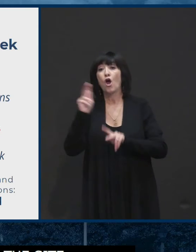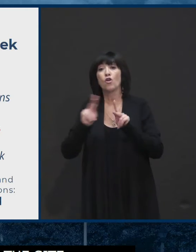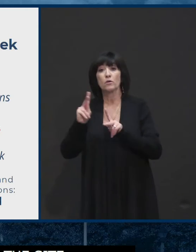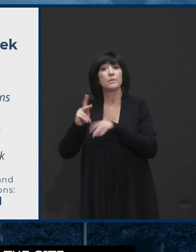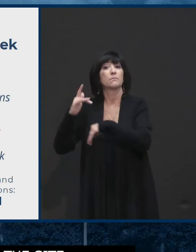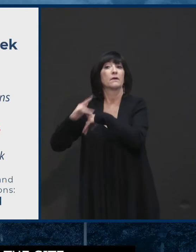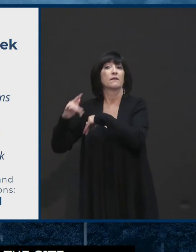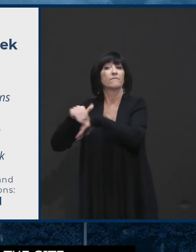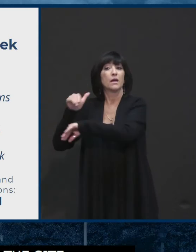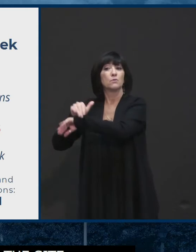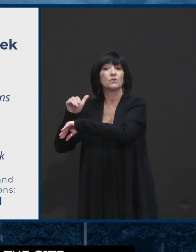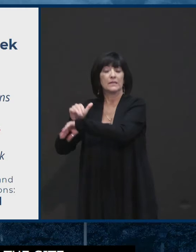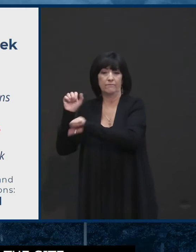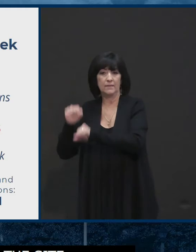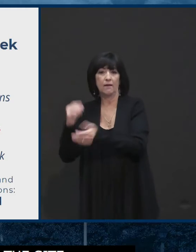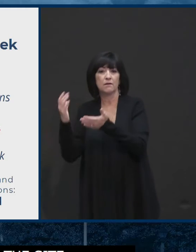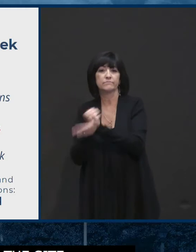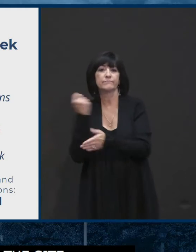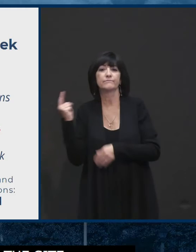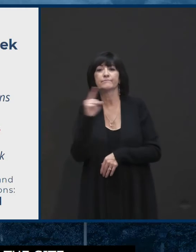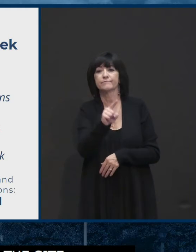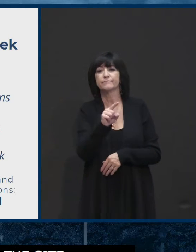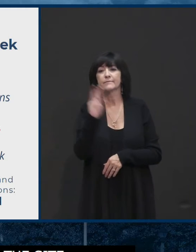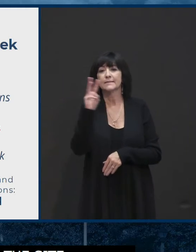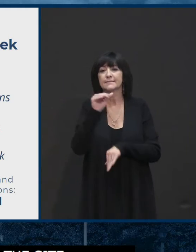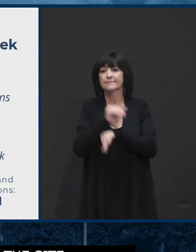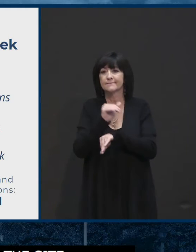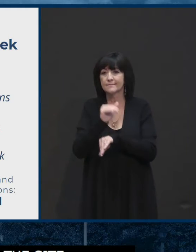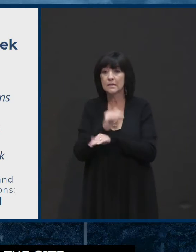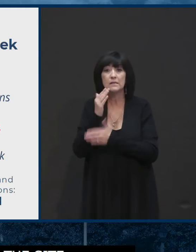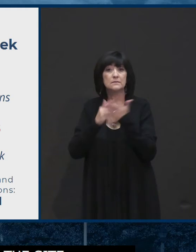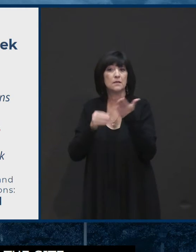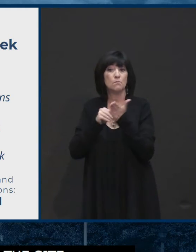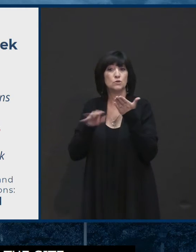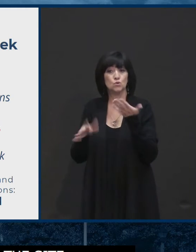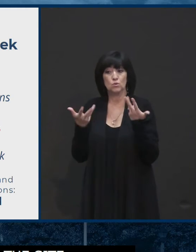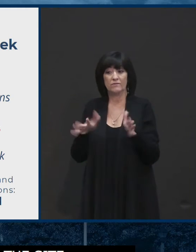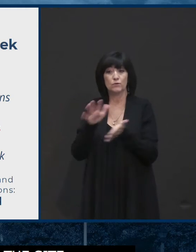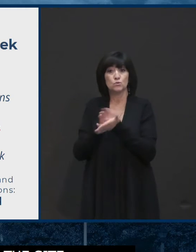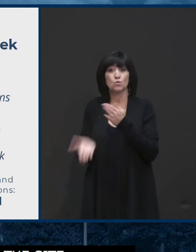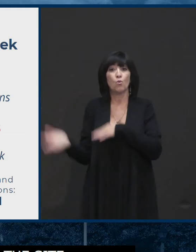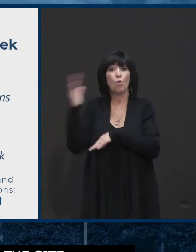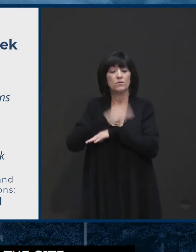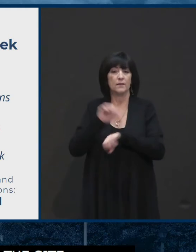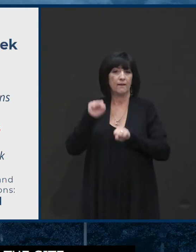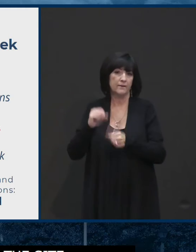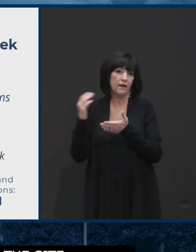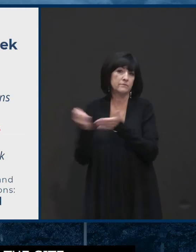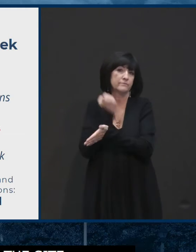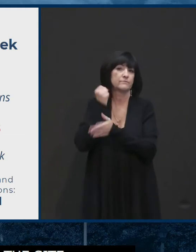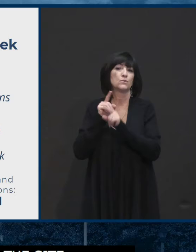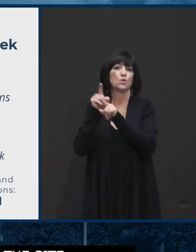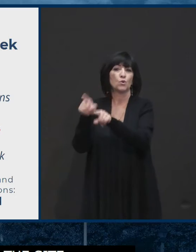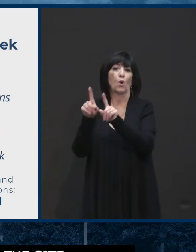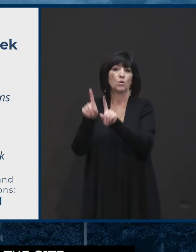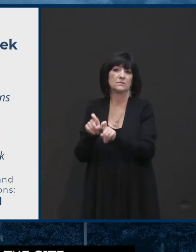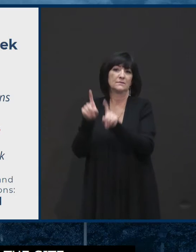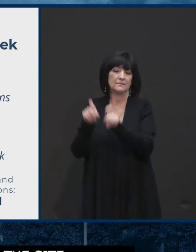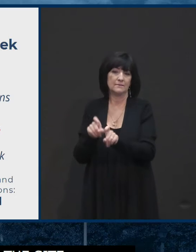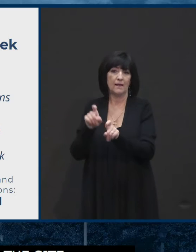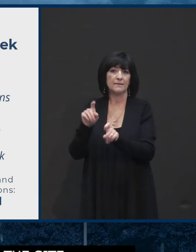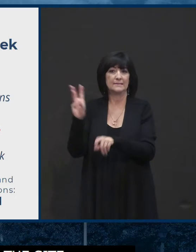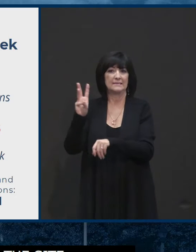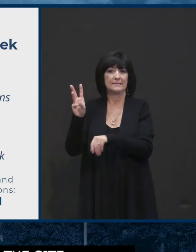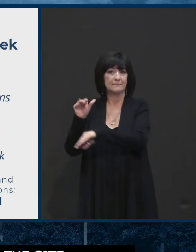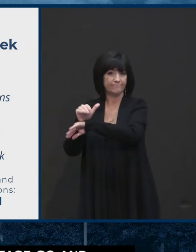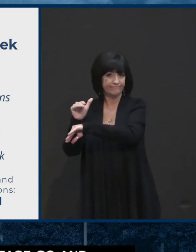school as they're on their way home. So please go check the site, because it's not a one-size-fits-all plan. We've actually modified the